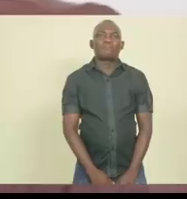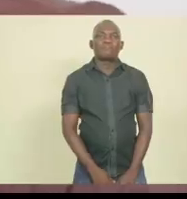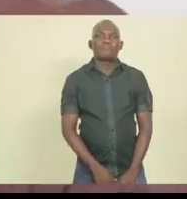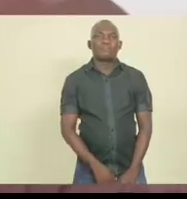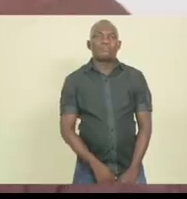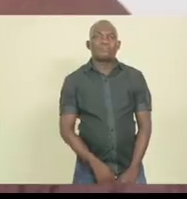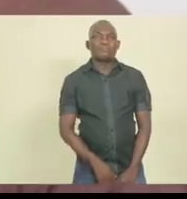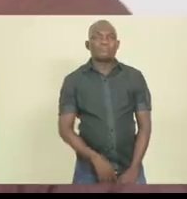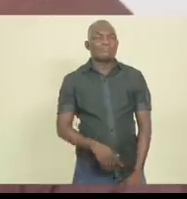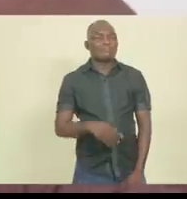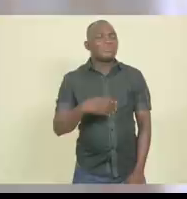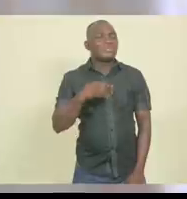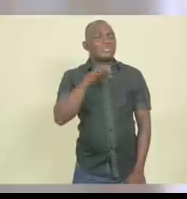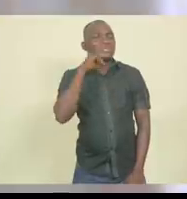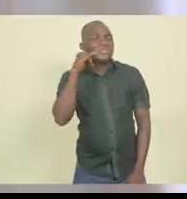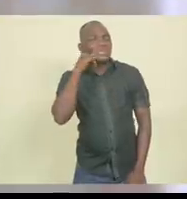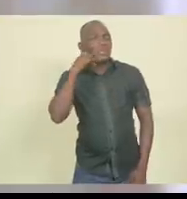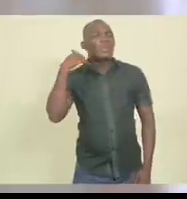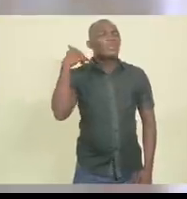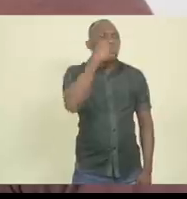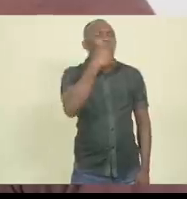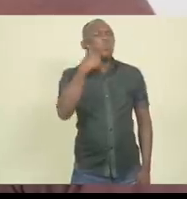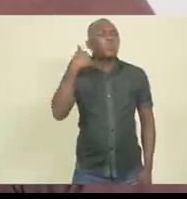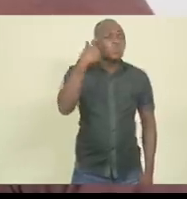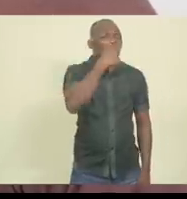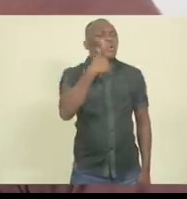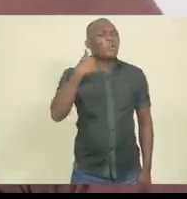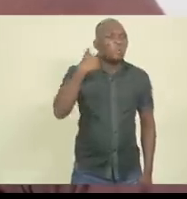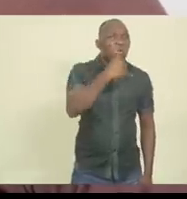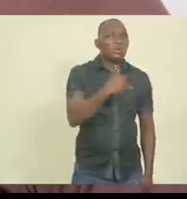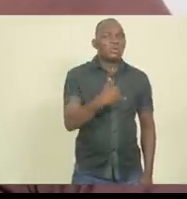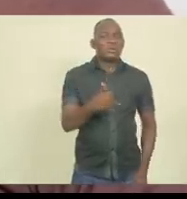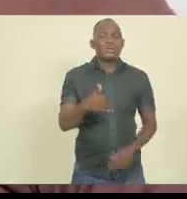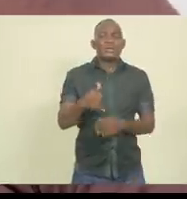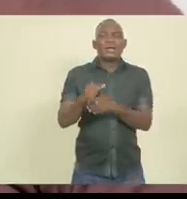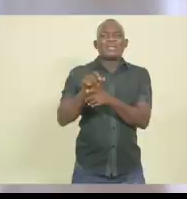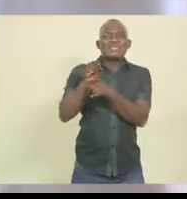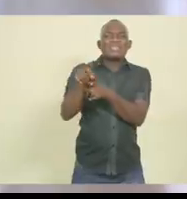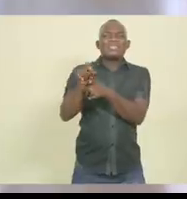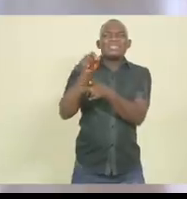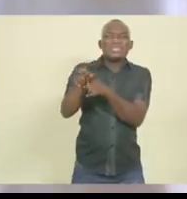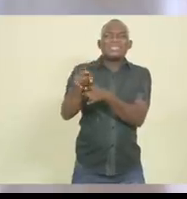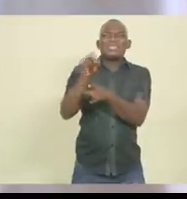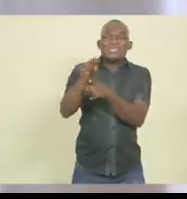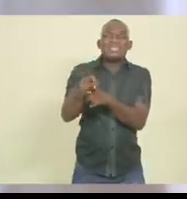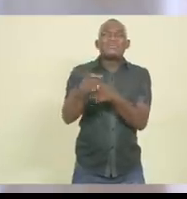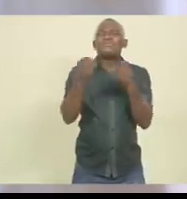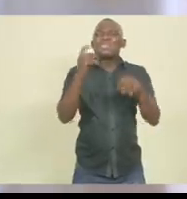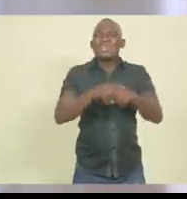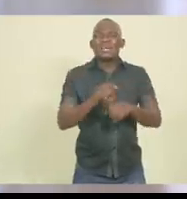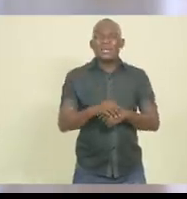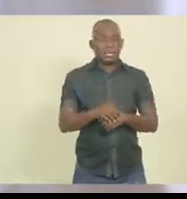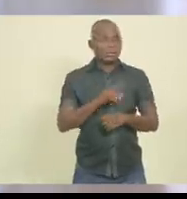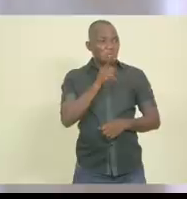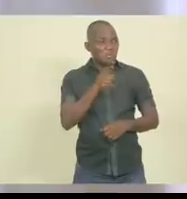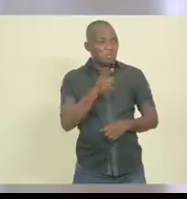I called you a million times yesterday. You did? I sent over 40 messages too. To my phone? You